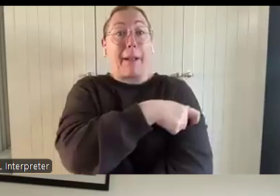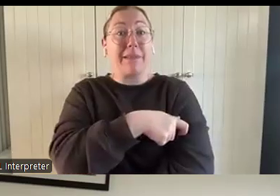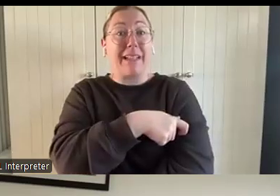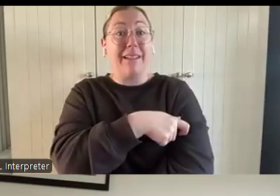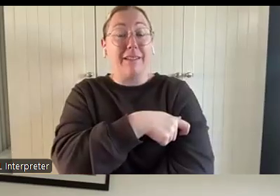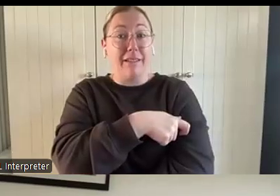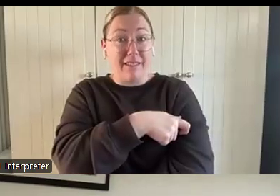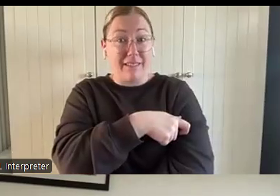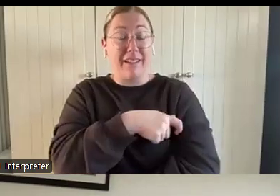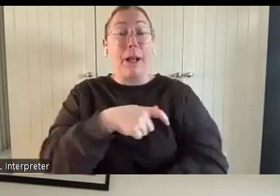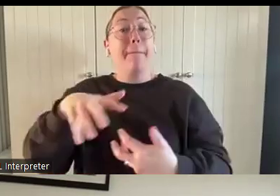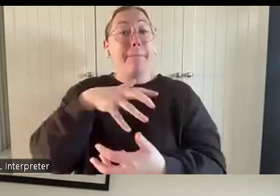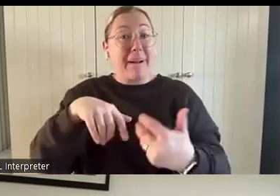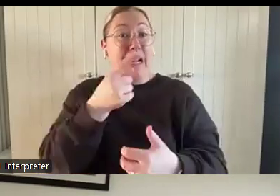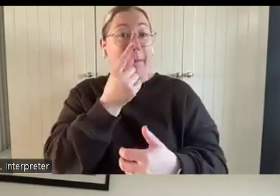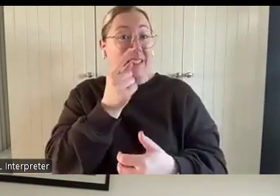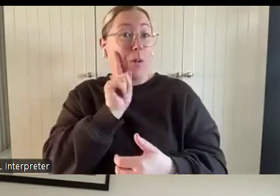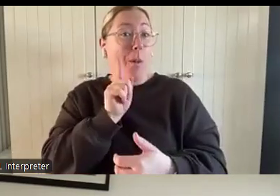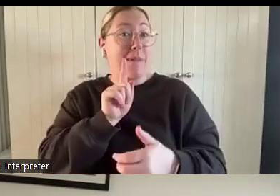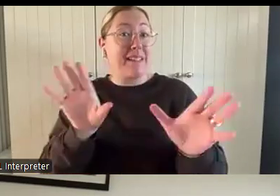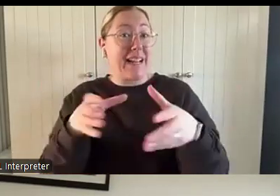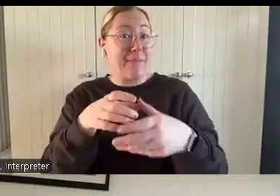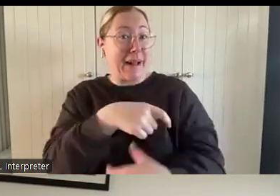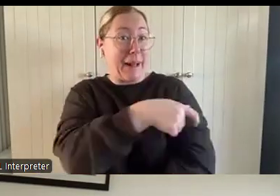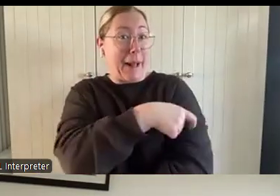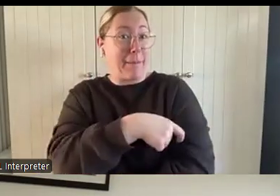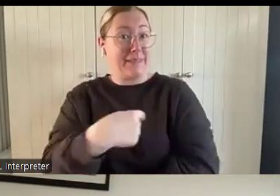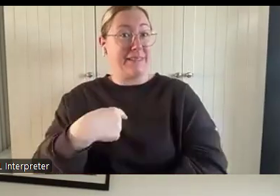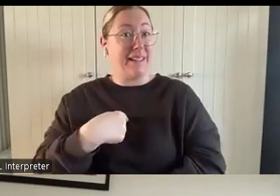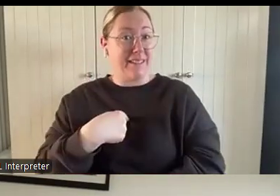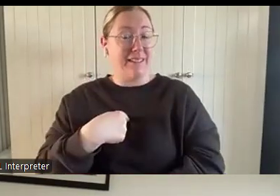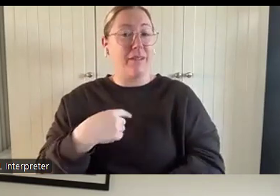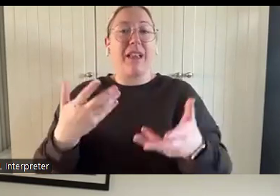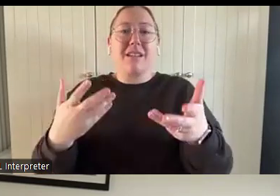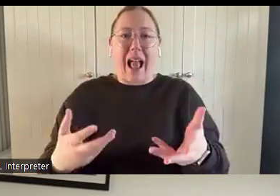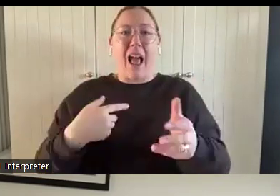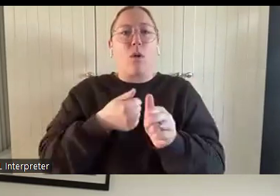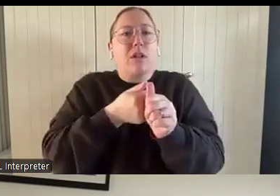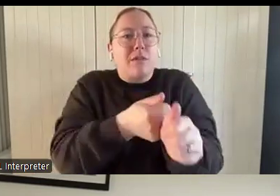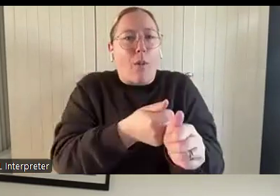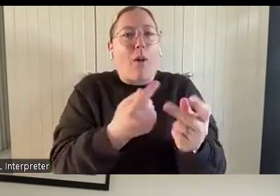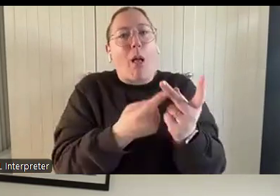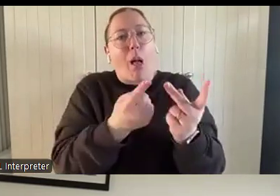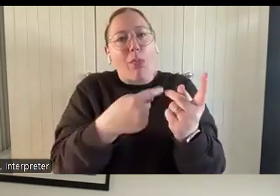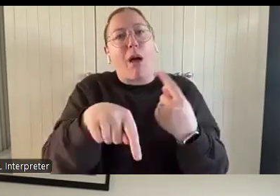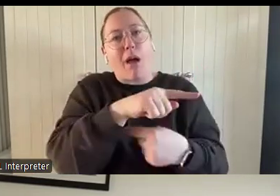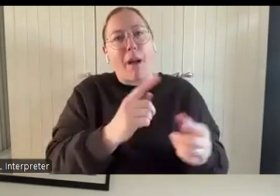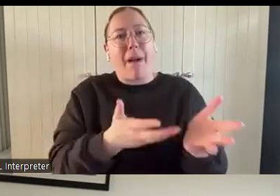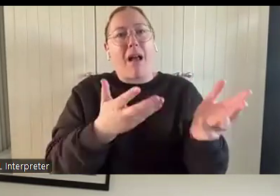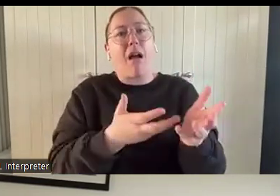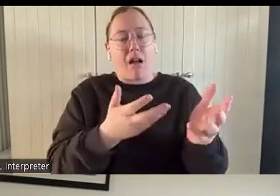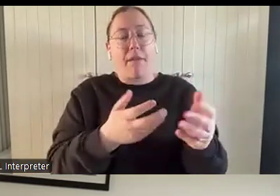mixed ability women's team, and I now help other players. I then went on to become an IMAS